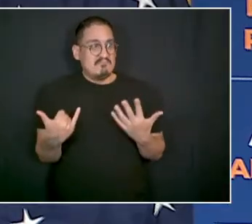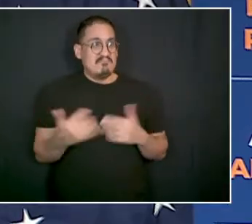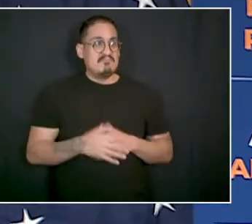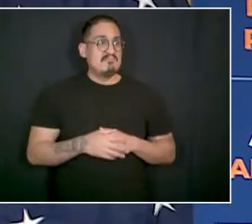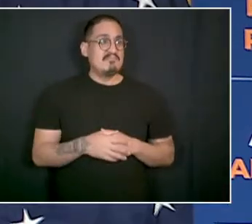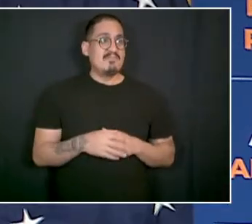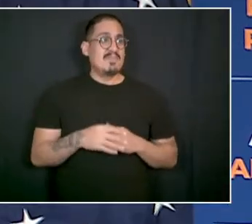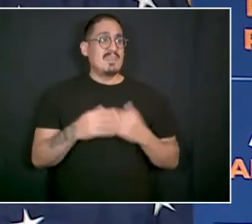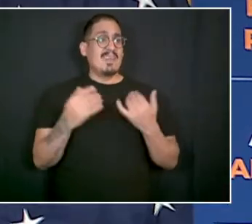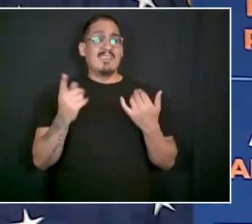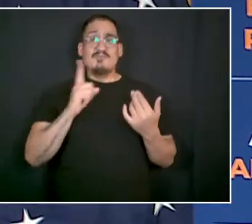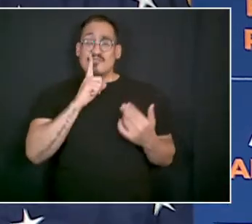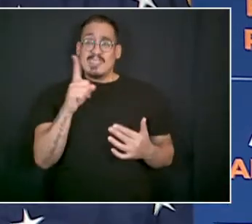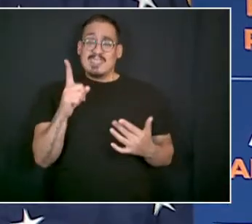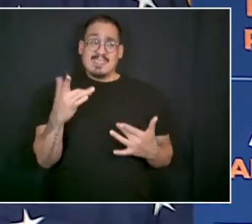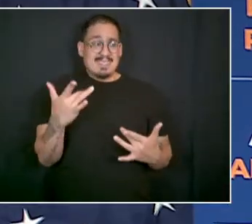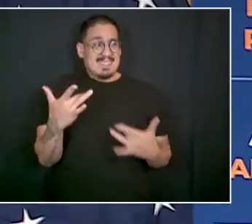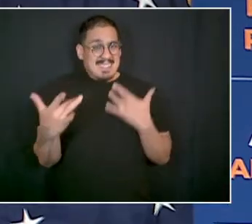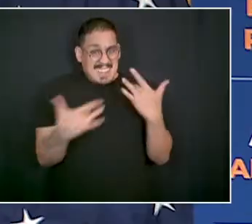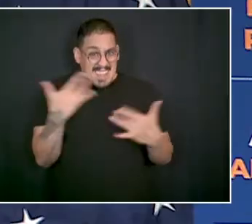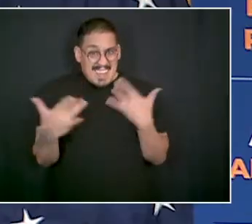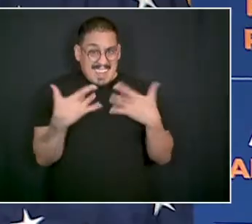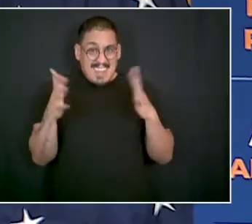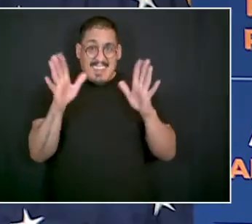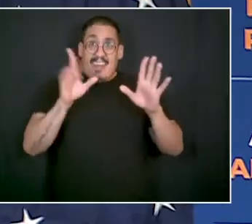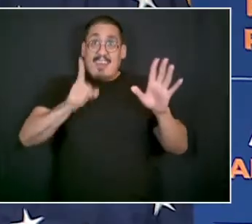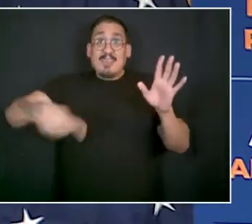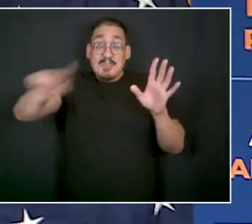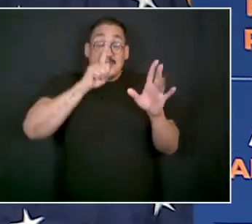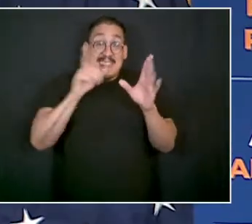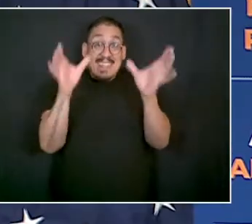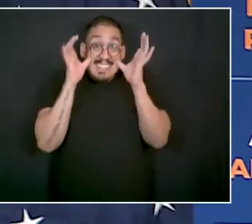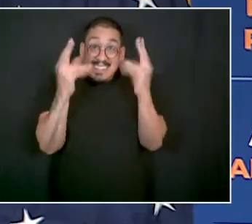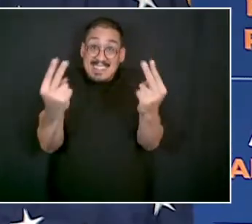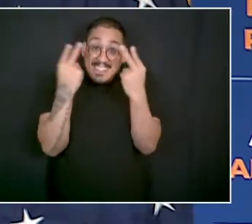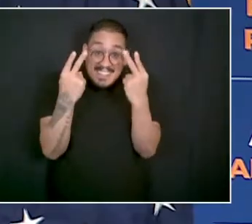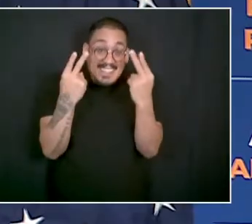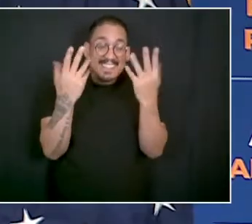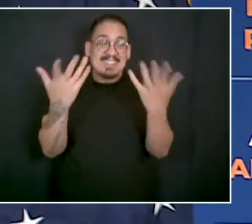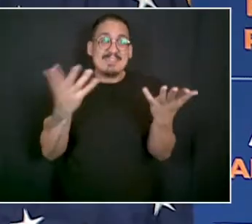excitement. I'm like, do you guys miss me out there? Like, what's the story?